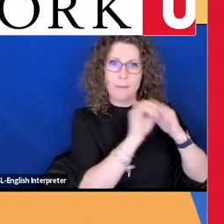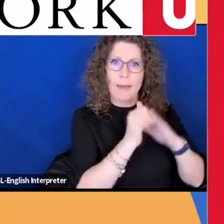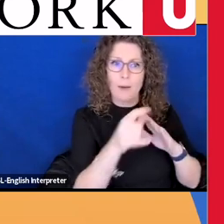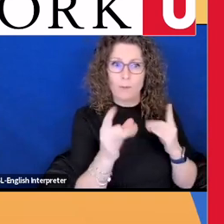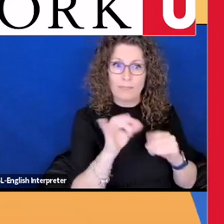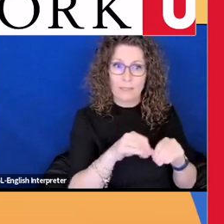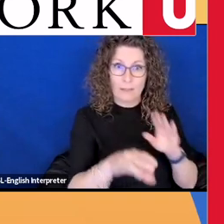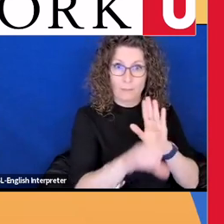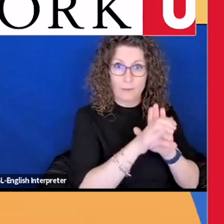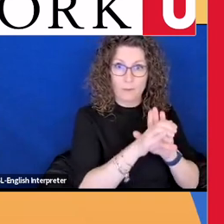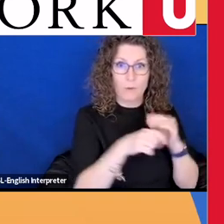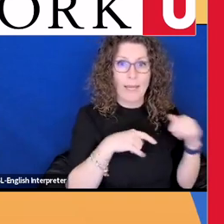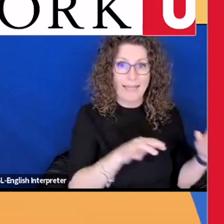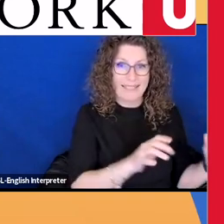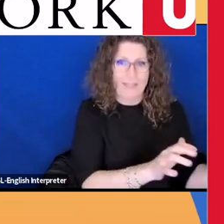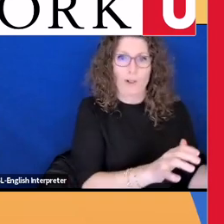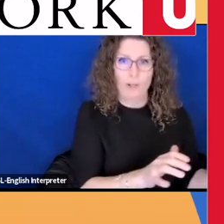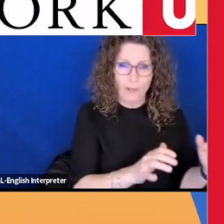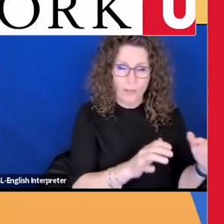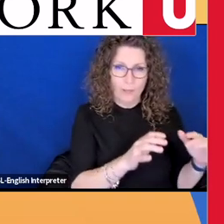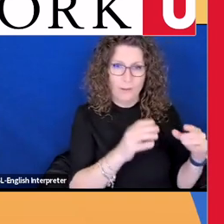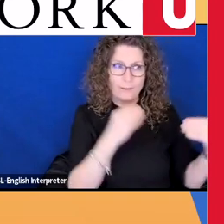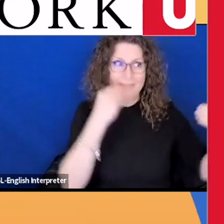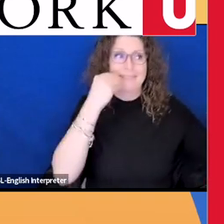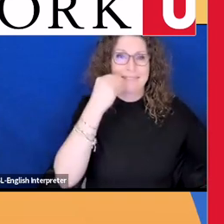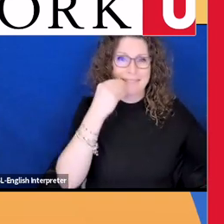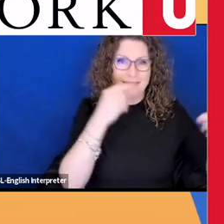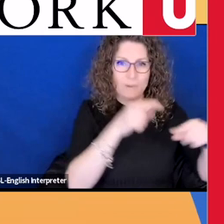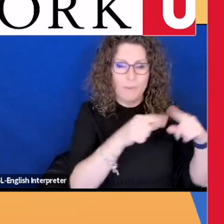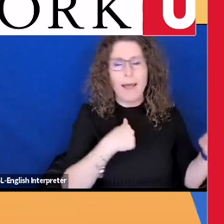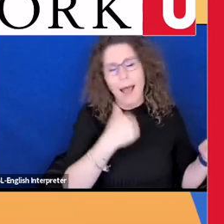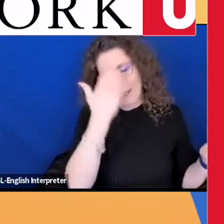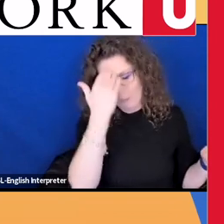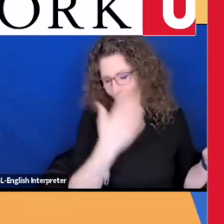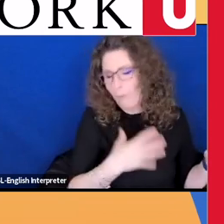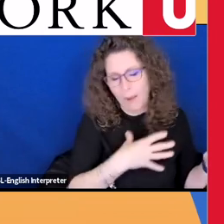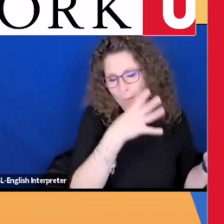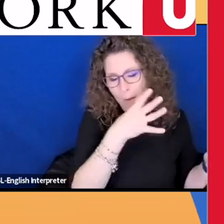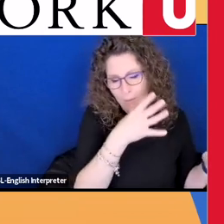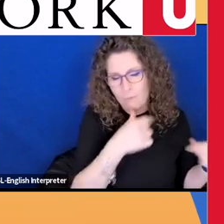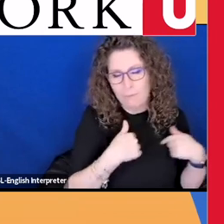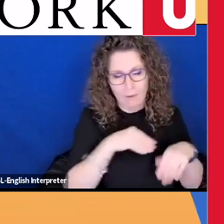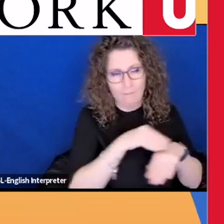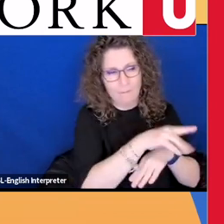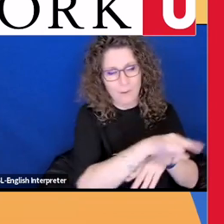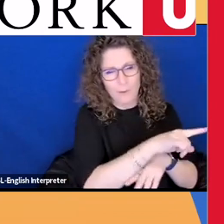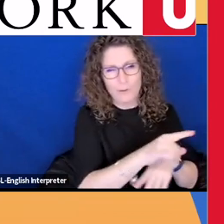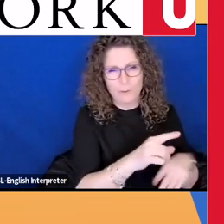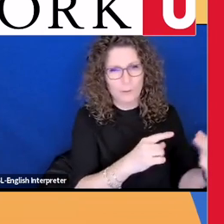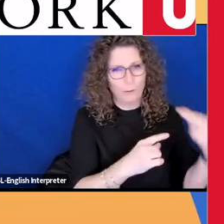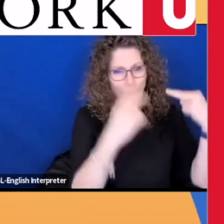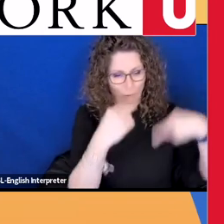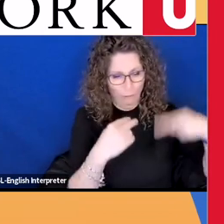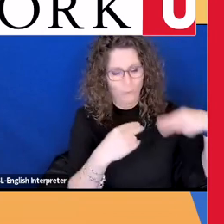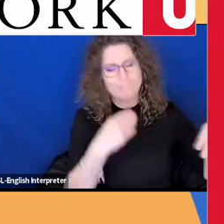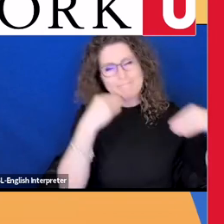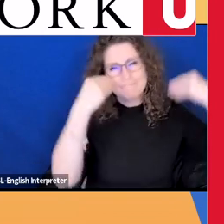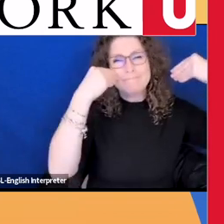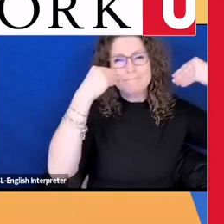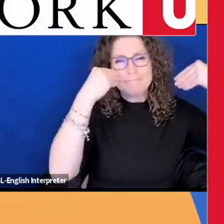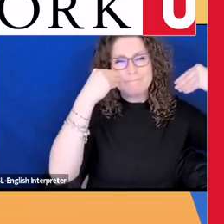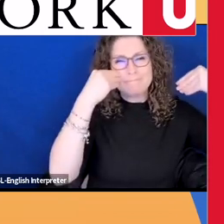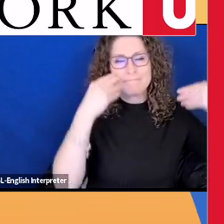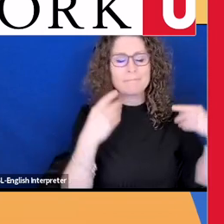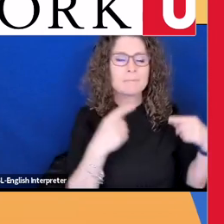can't tickle her into a smile, although I know that I make her smile often. It is precisely the desire to grasp the